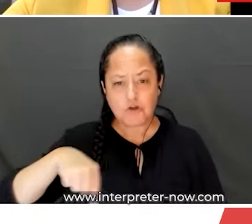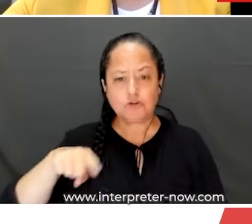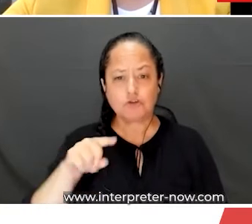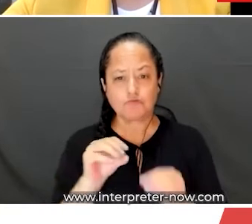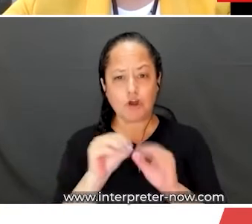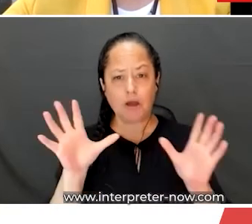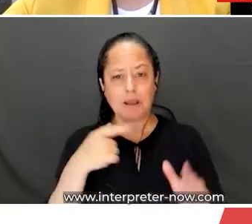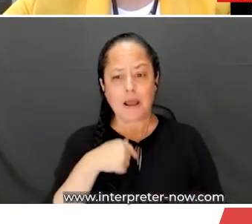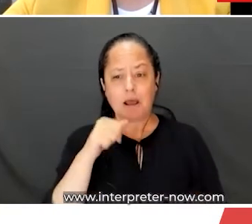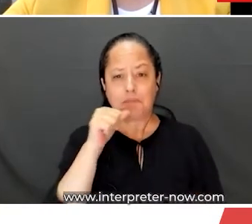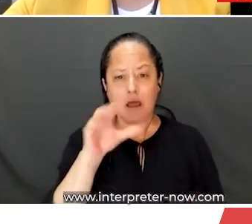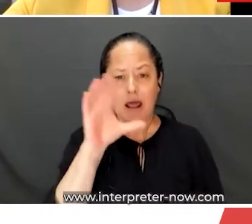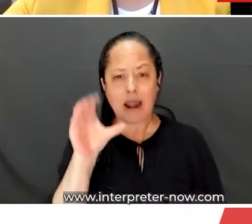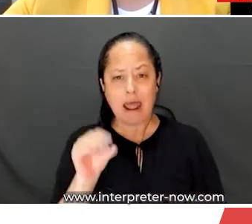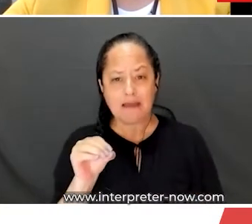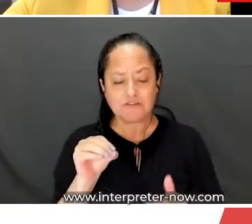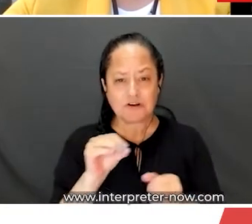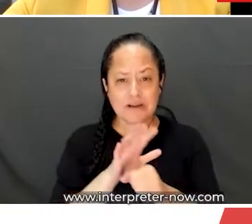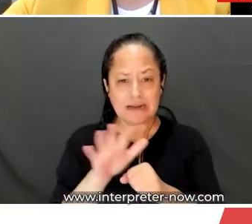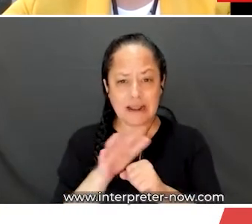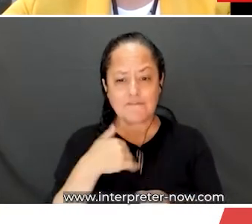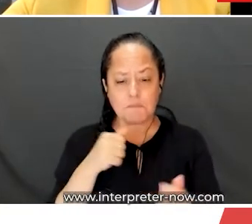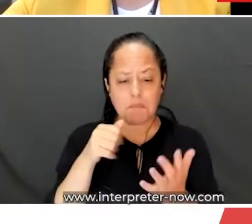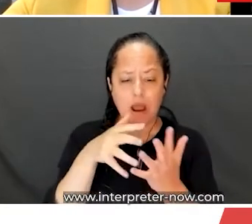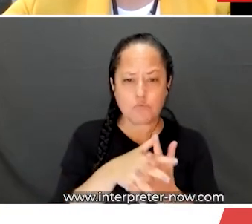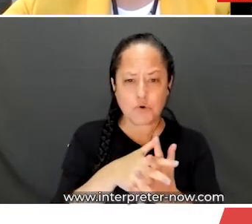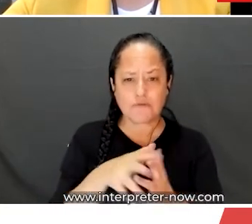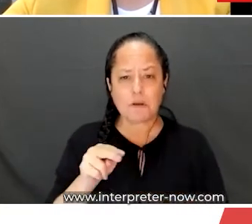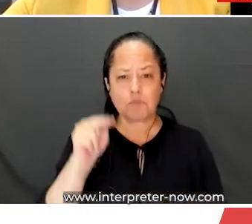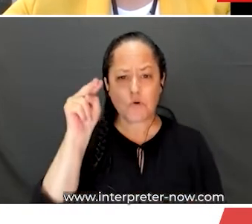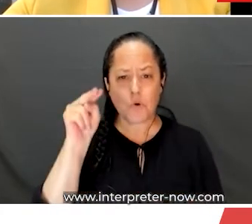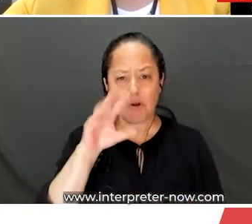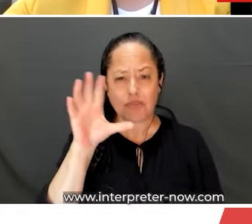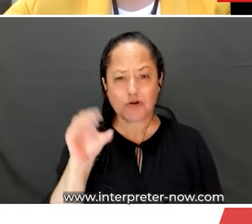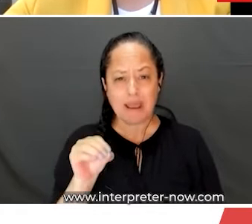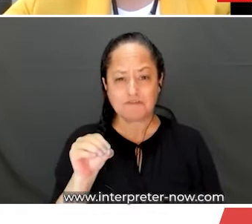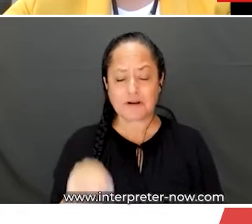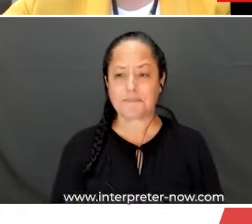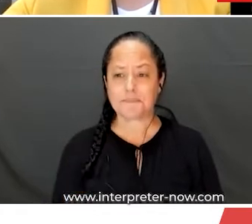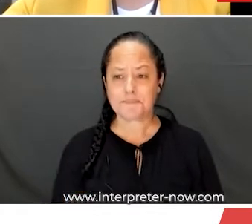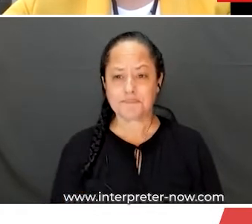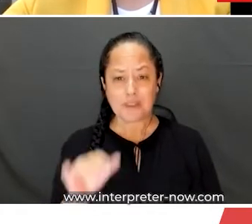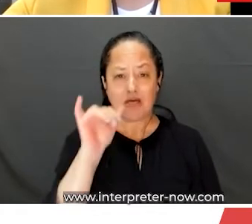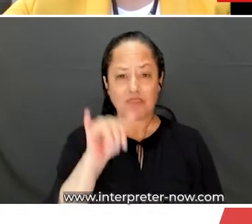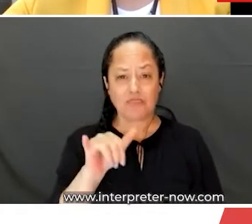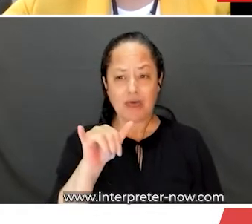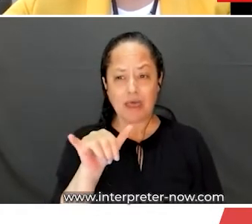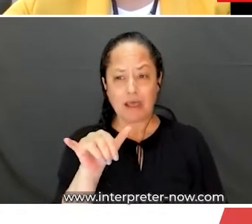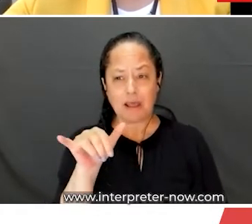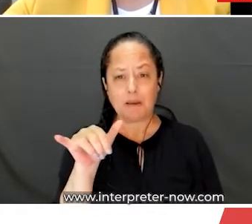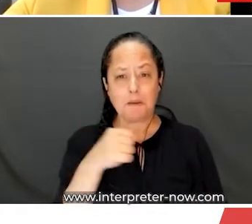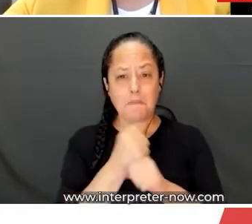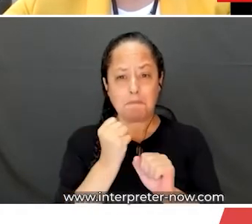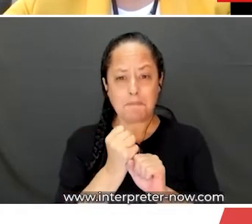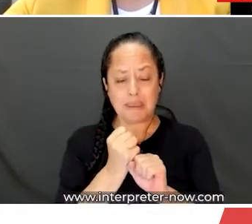not going to be African enough. I mean, my roots are from Northern Africa. So that also makes